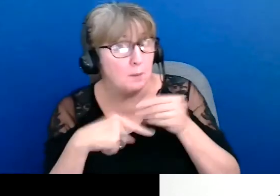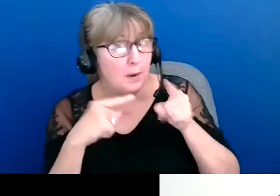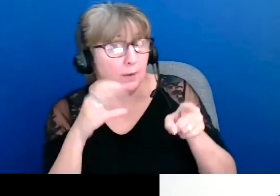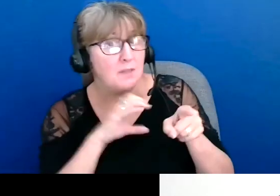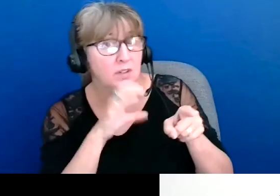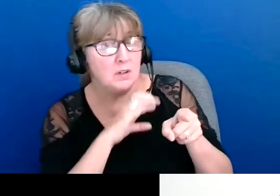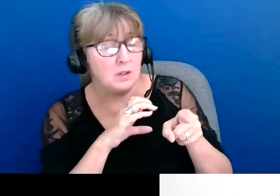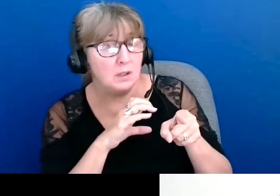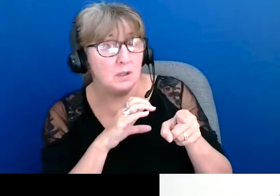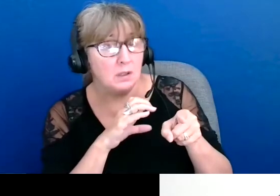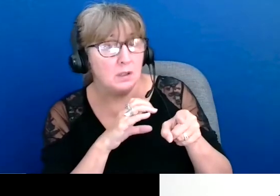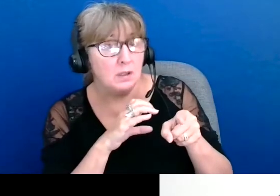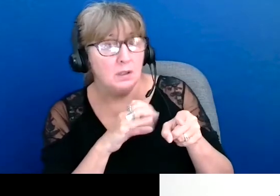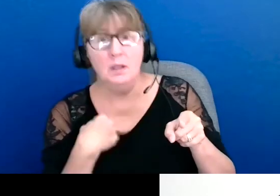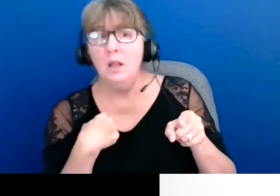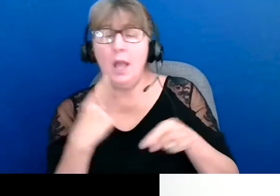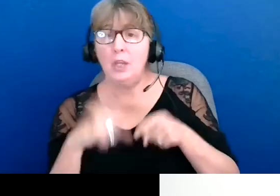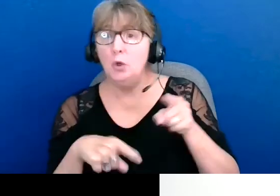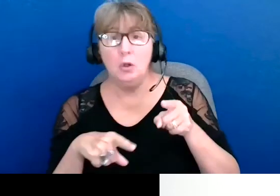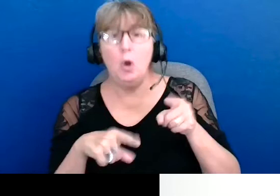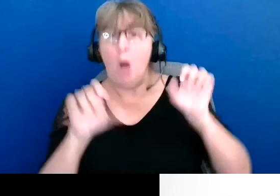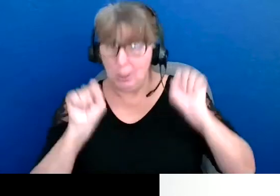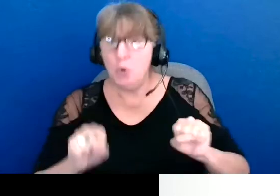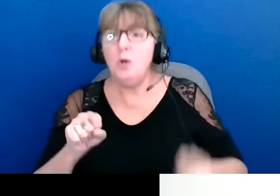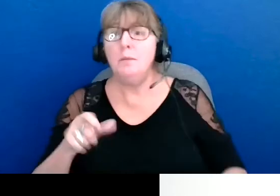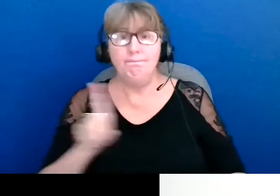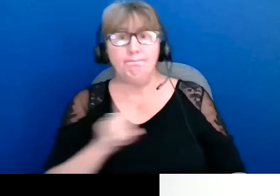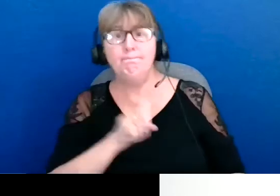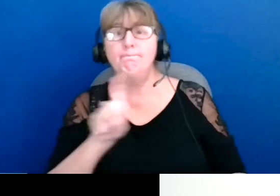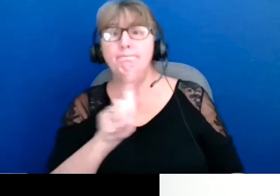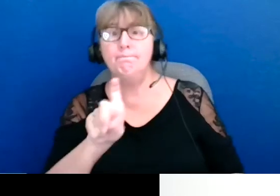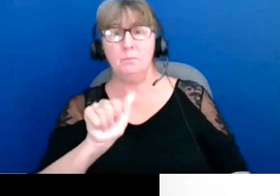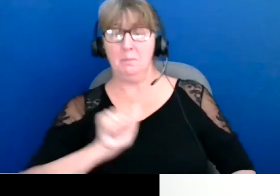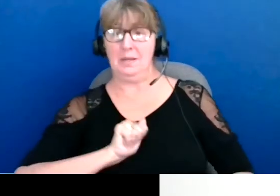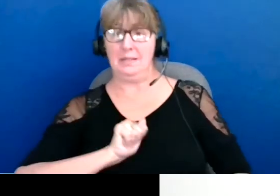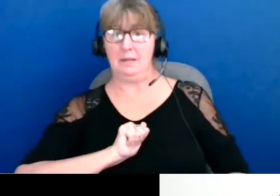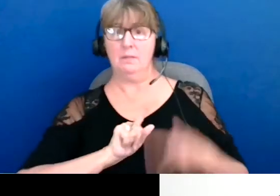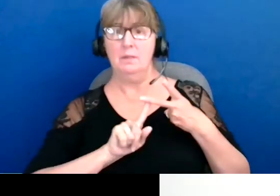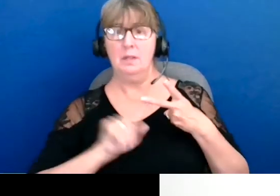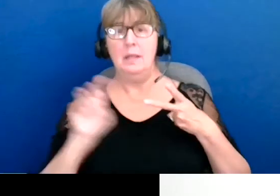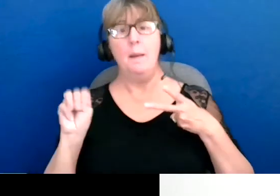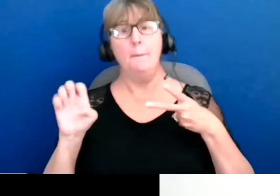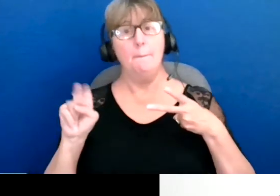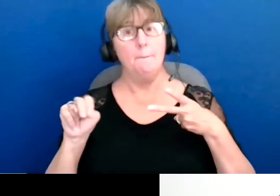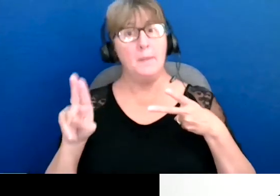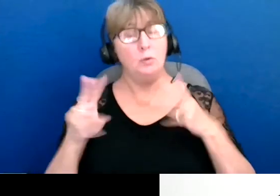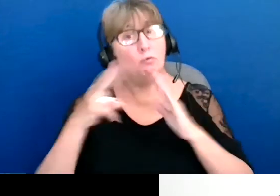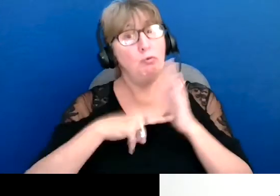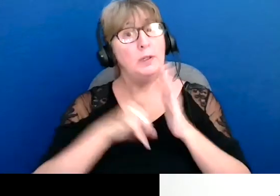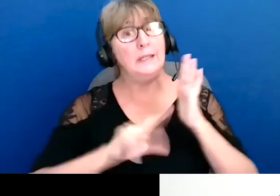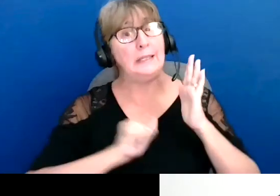navigate the cafeteria on my own. I could read menus if they're accessible, if they're in